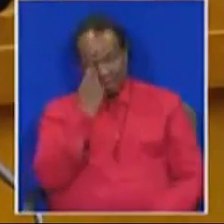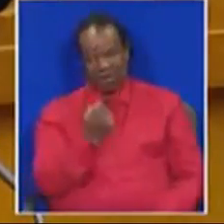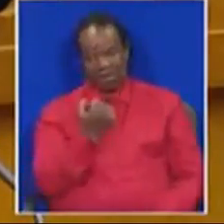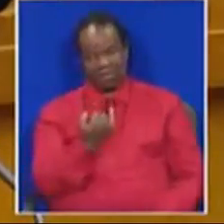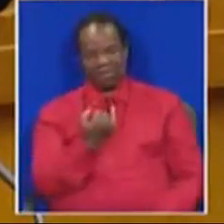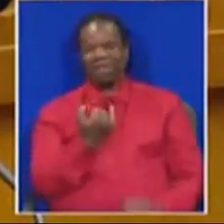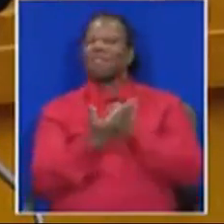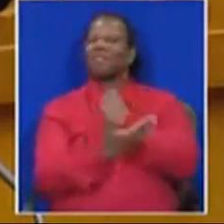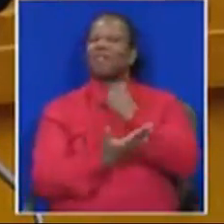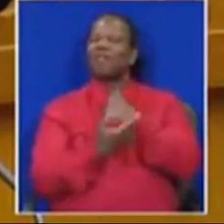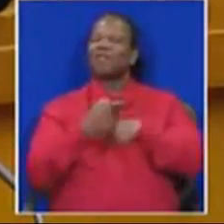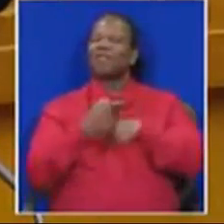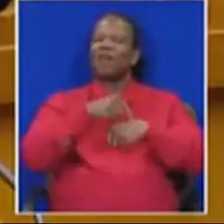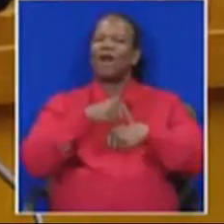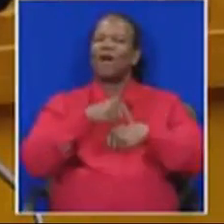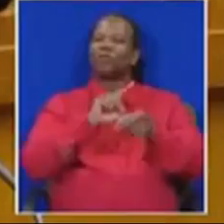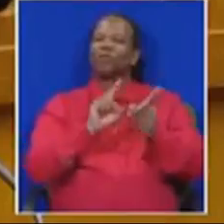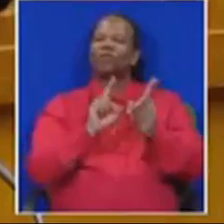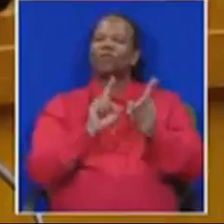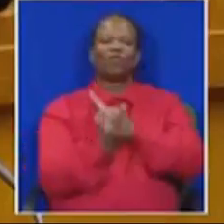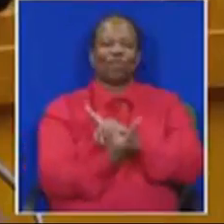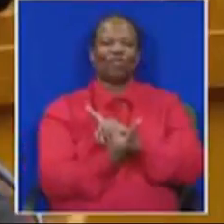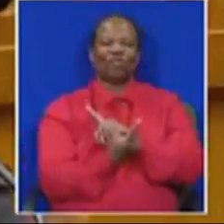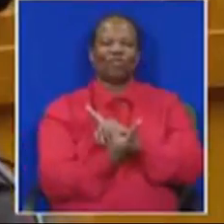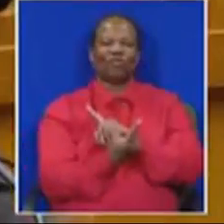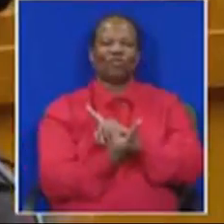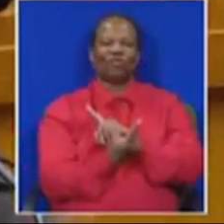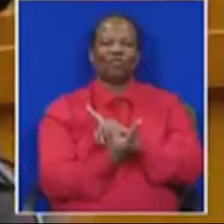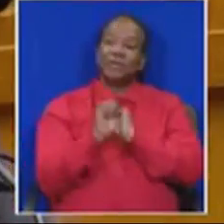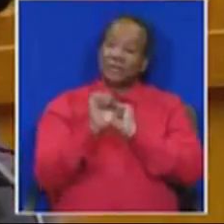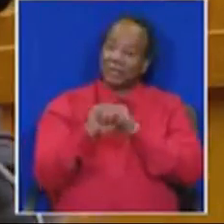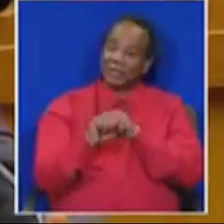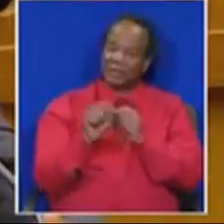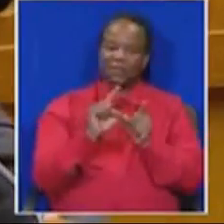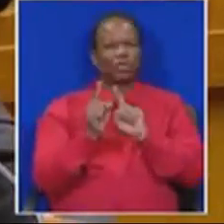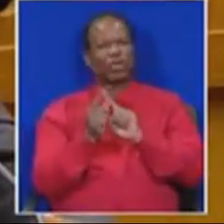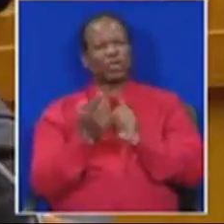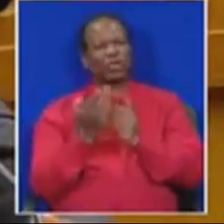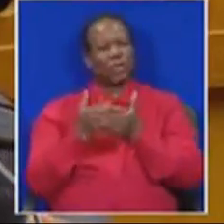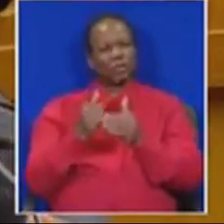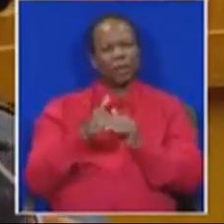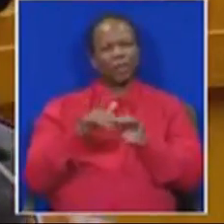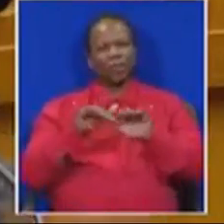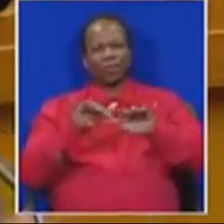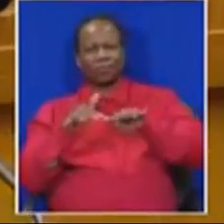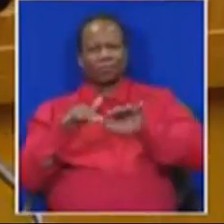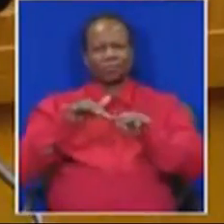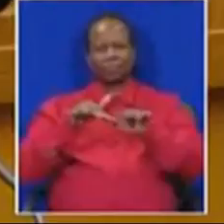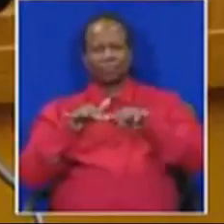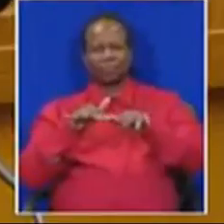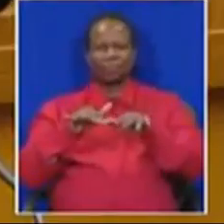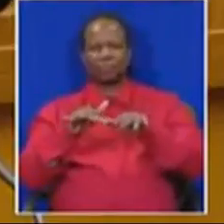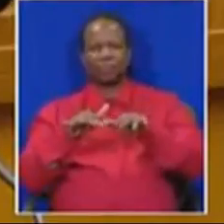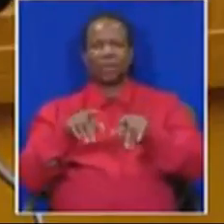change. While change can produce uncertainty, while change can also